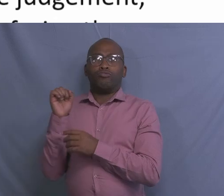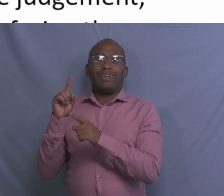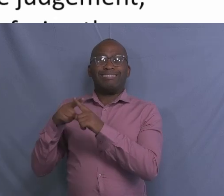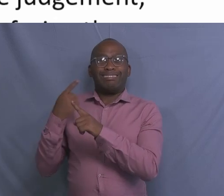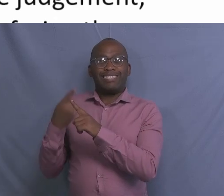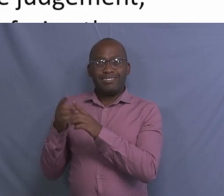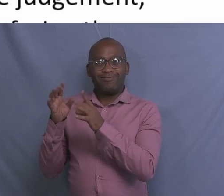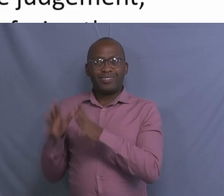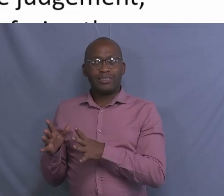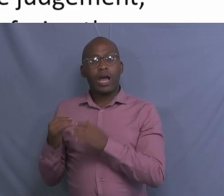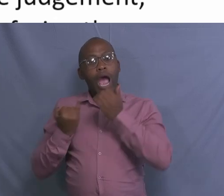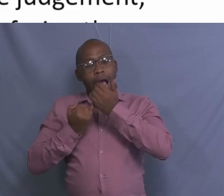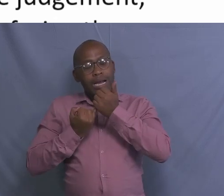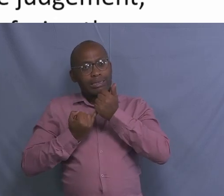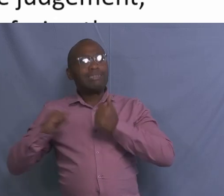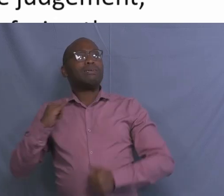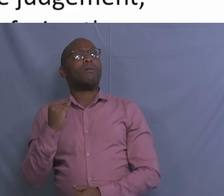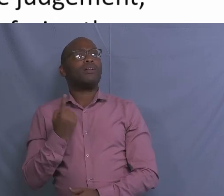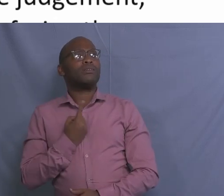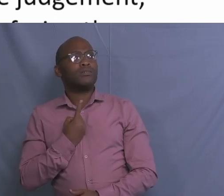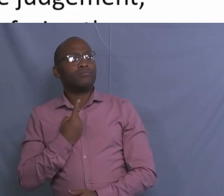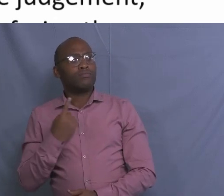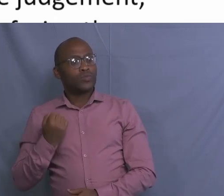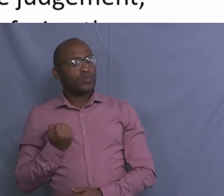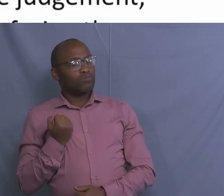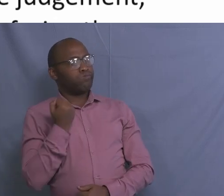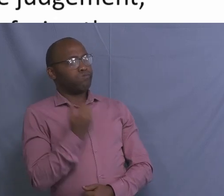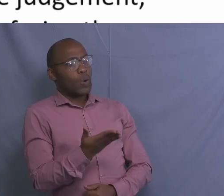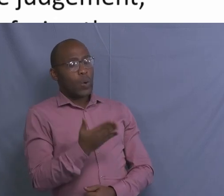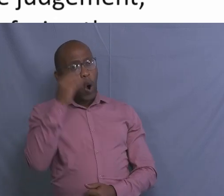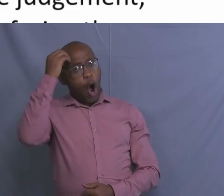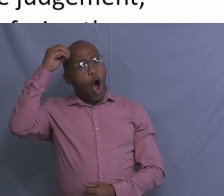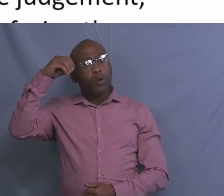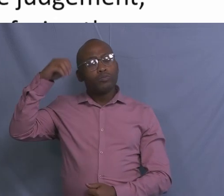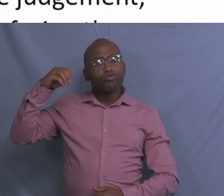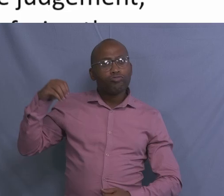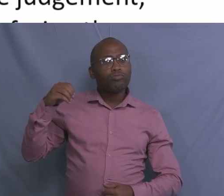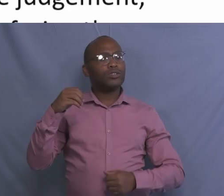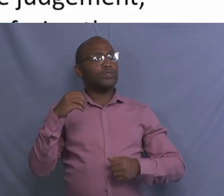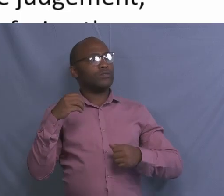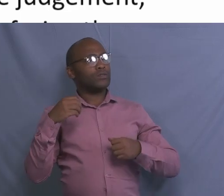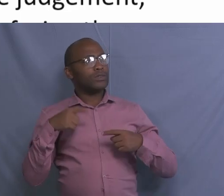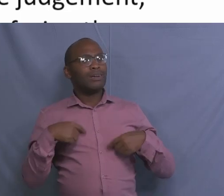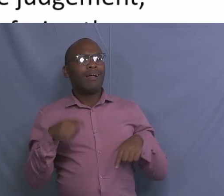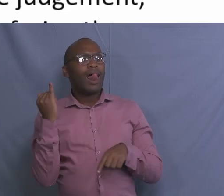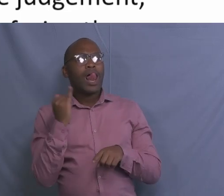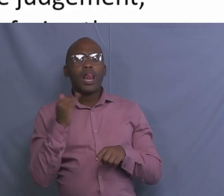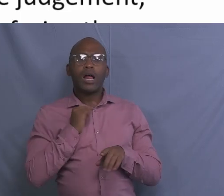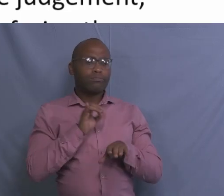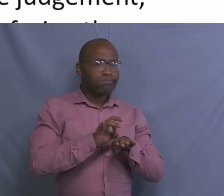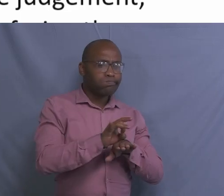of independence. Okay, they provide objective judgment. They serve as advisors to